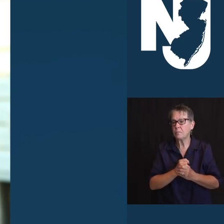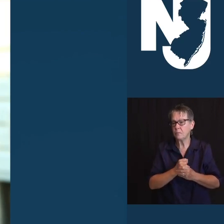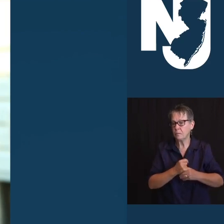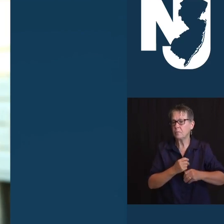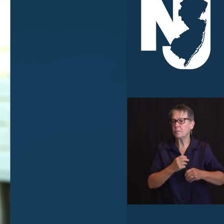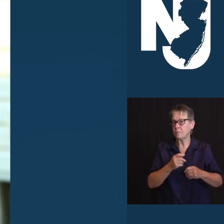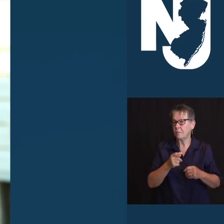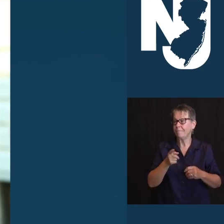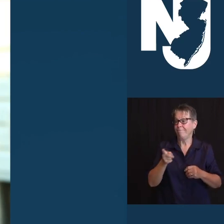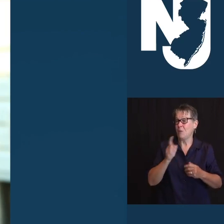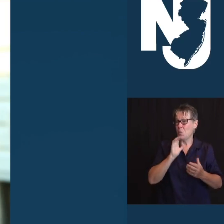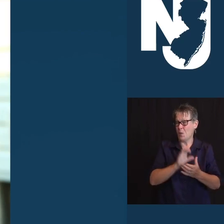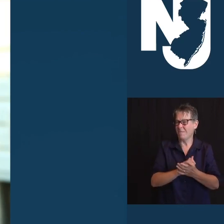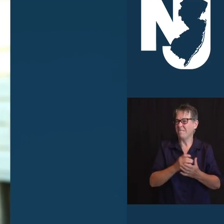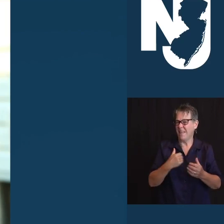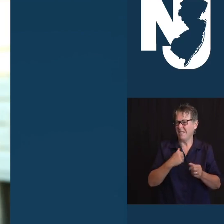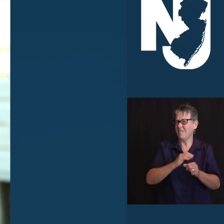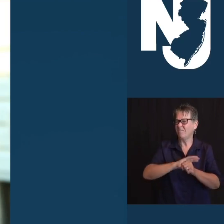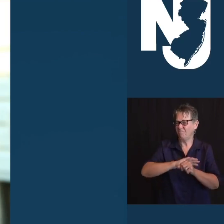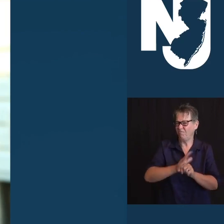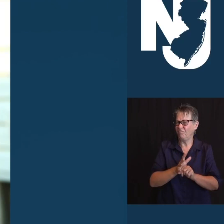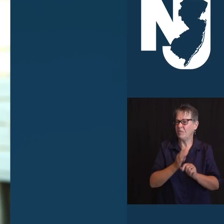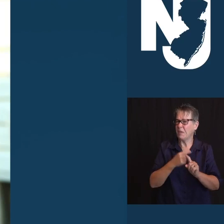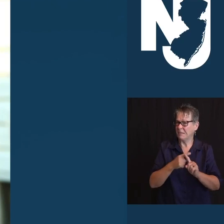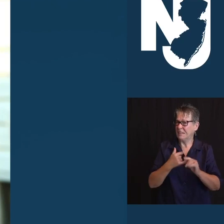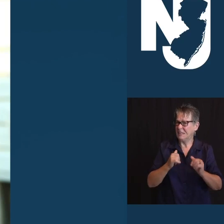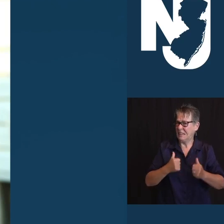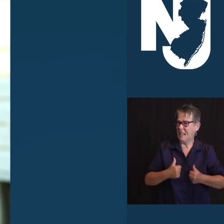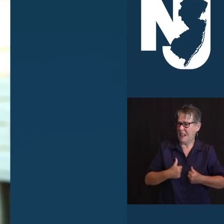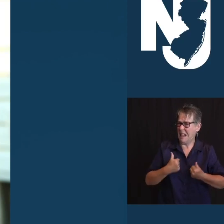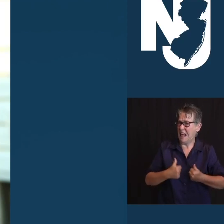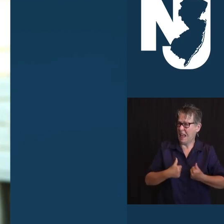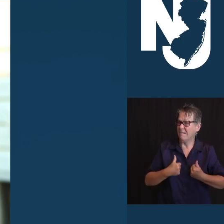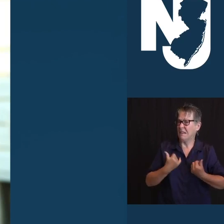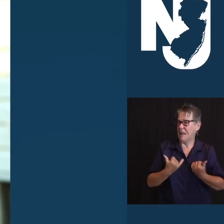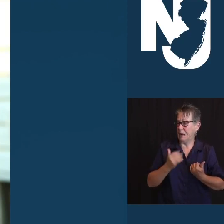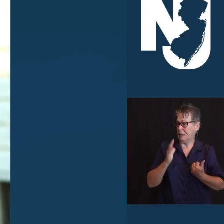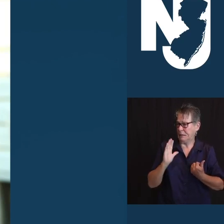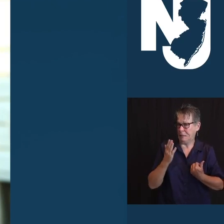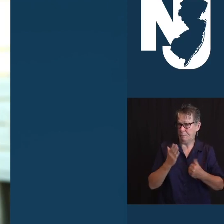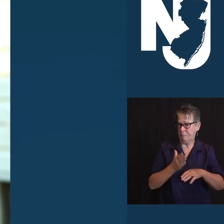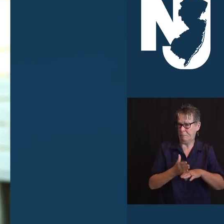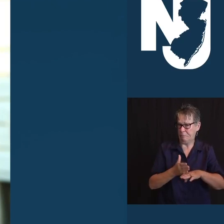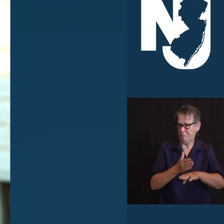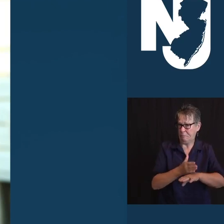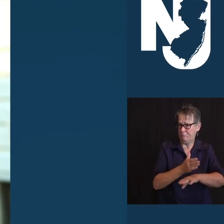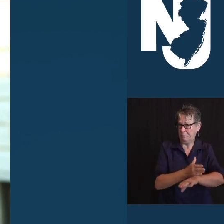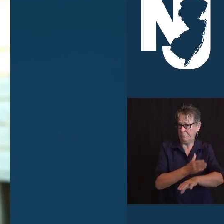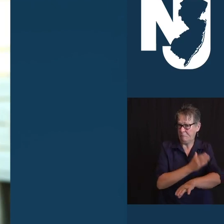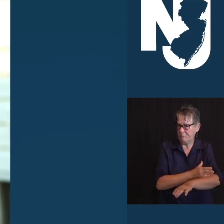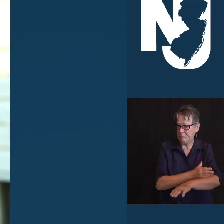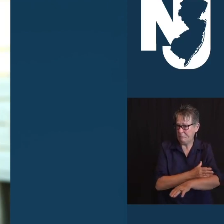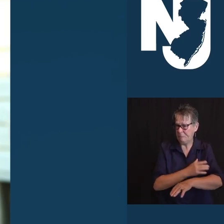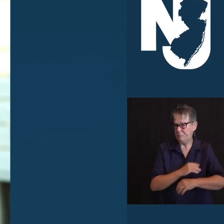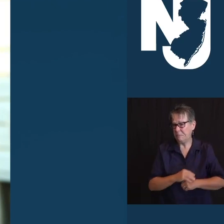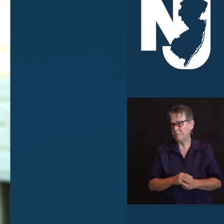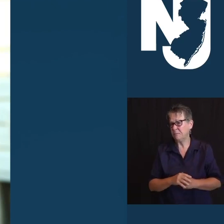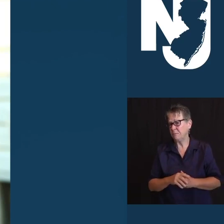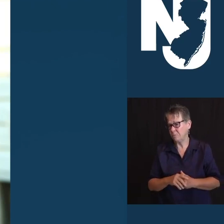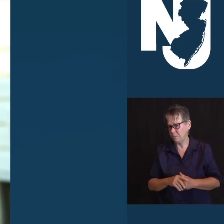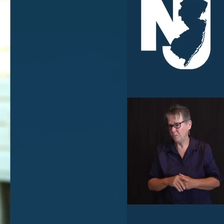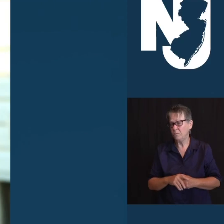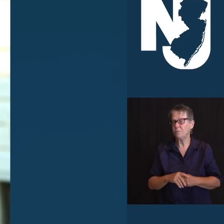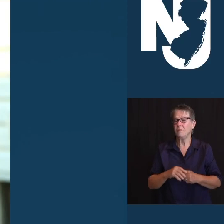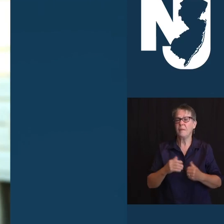now, thank God. He's also survived by his daughter Mary and son-in-law Jim, and 2 grandsons,